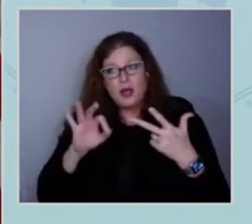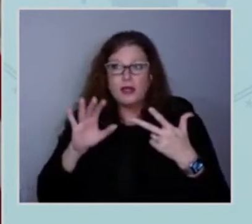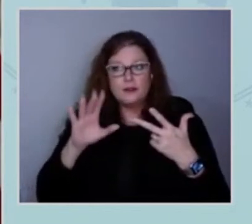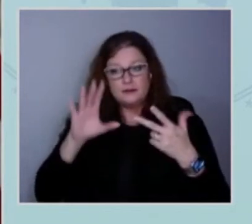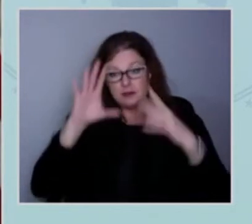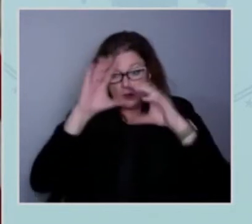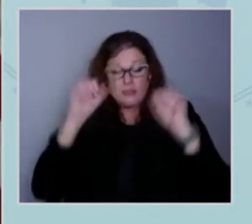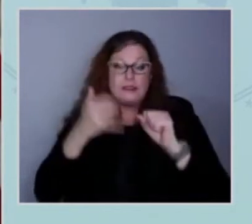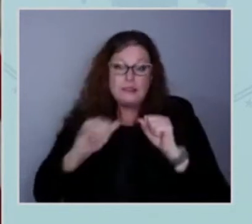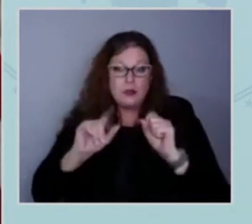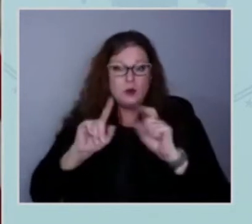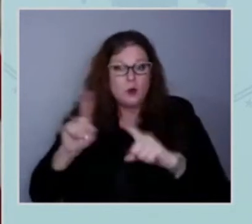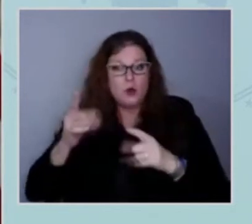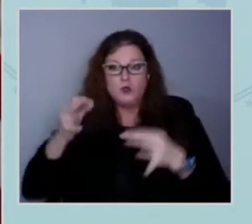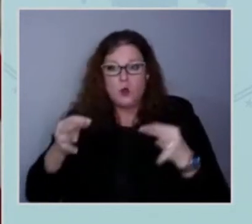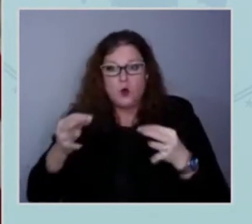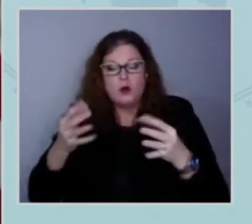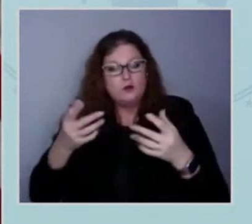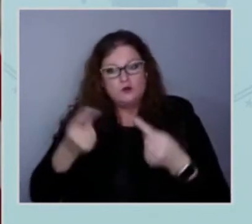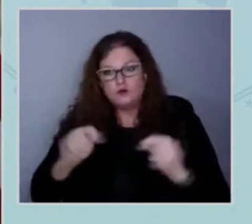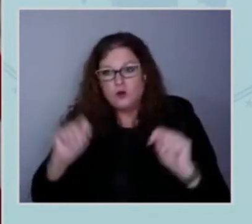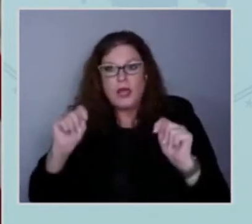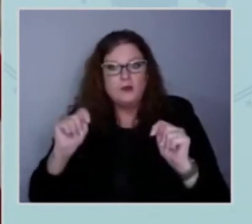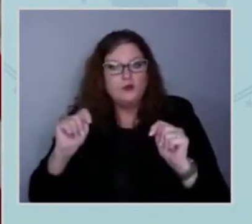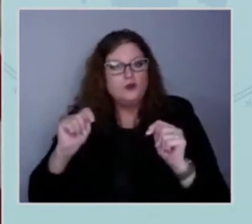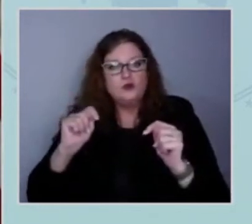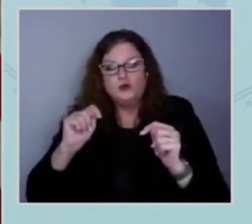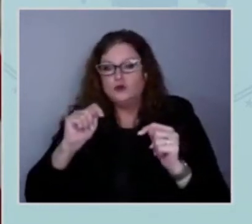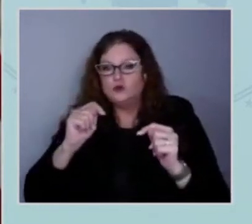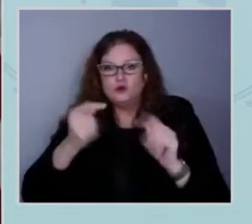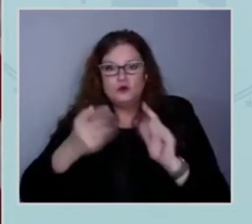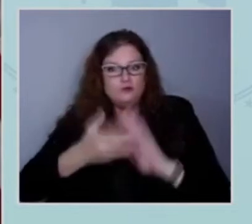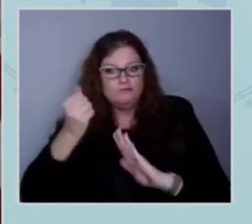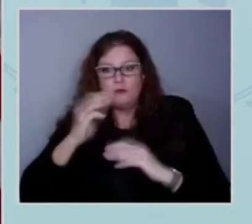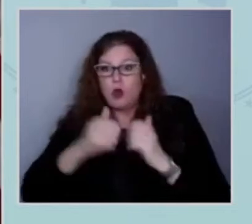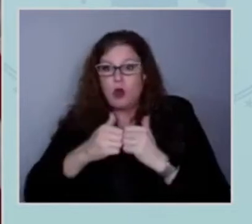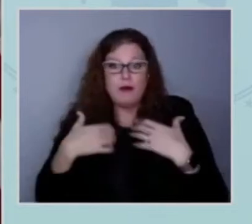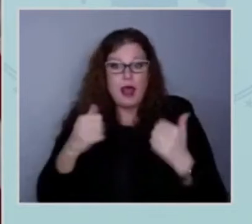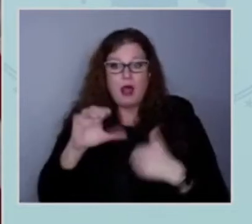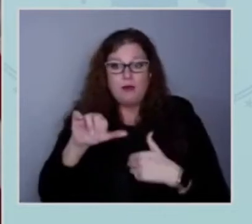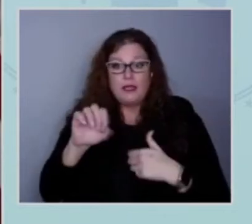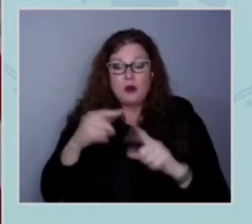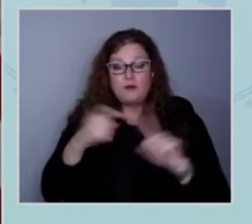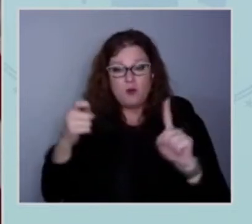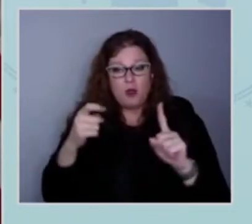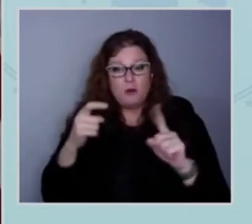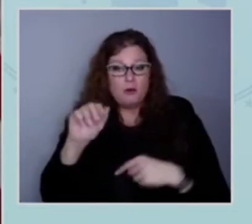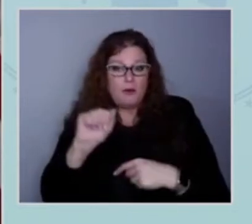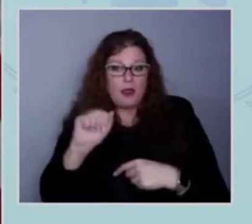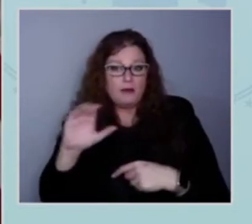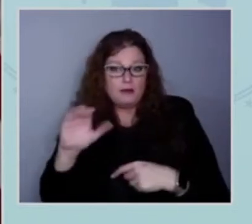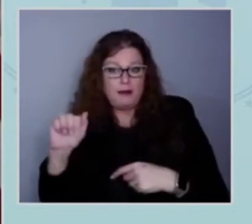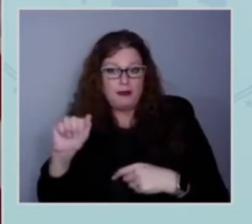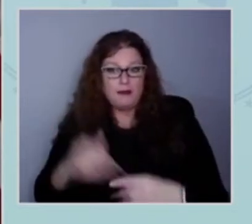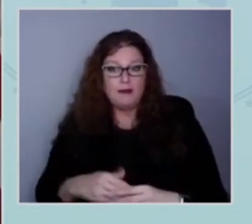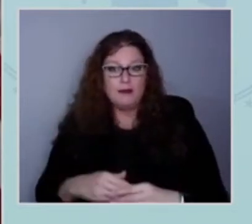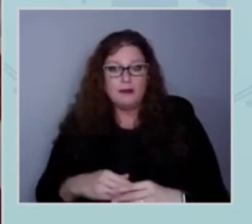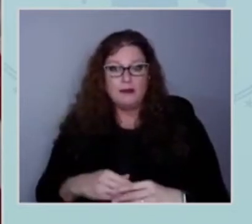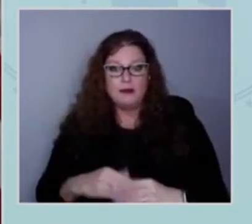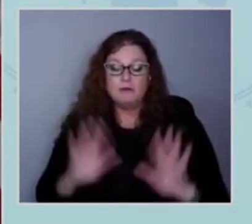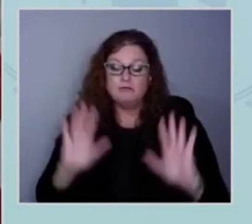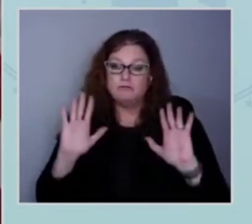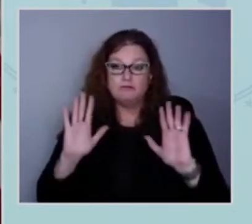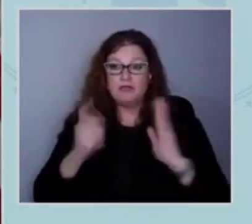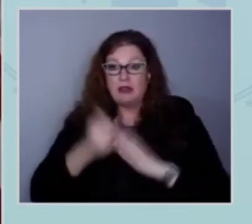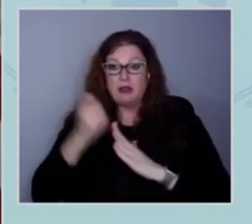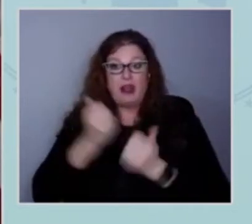Thirdly, we find that the president is still in court trying to strip away all of health care from